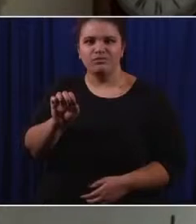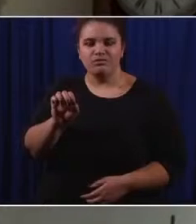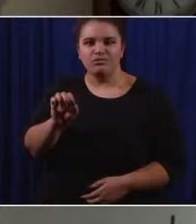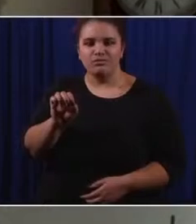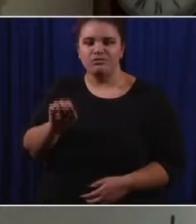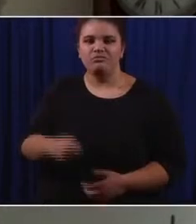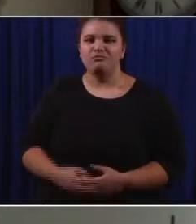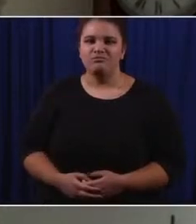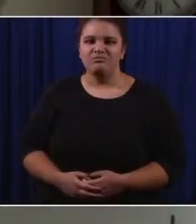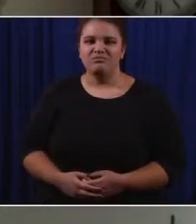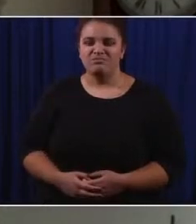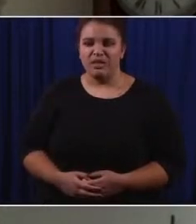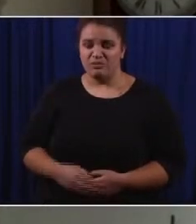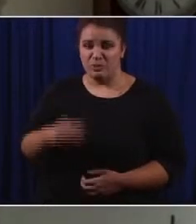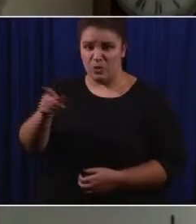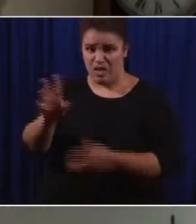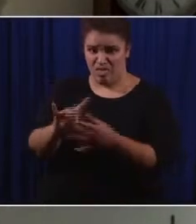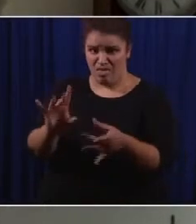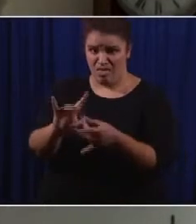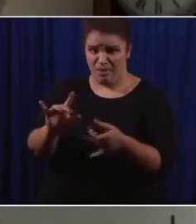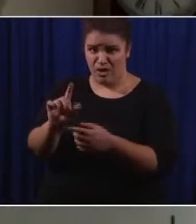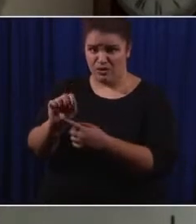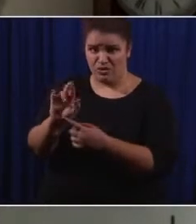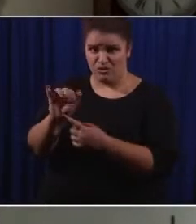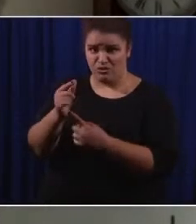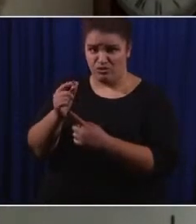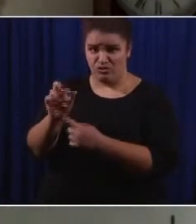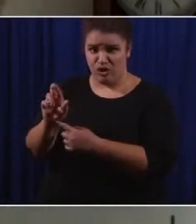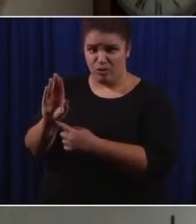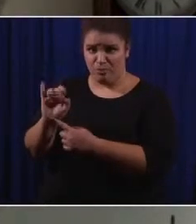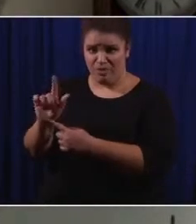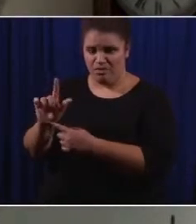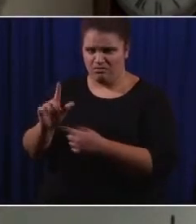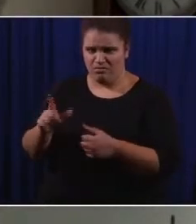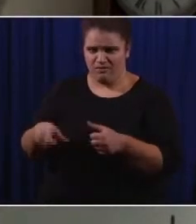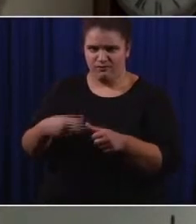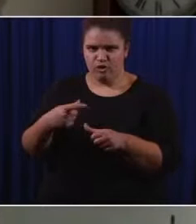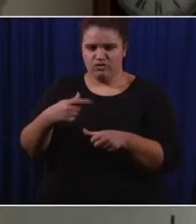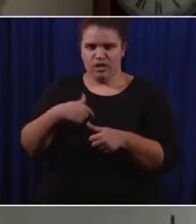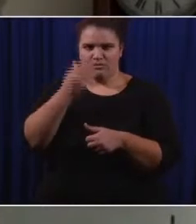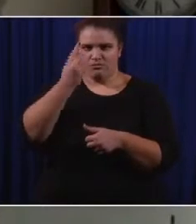the first I've heard of this. Don't know what it does. So.